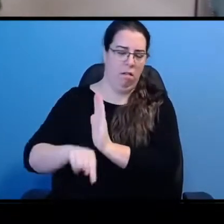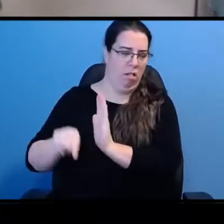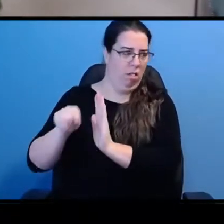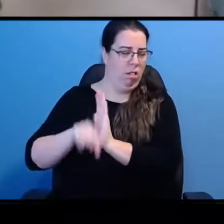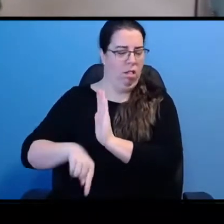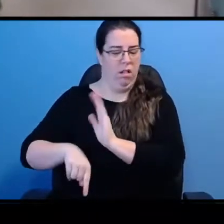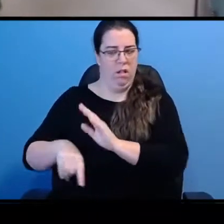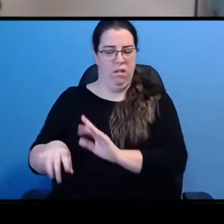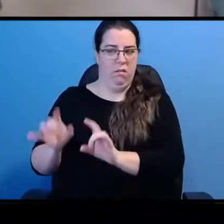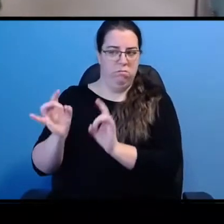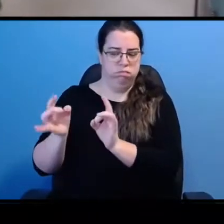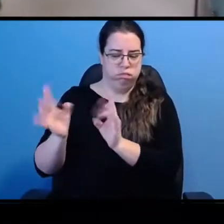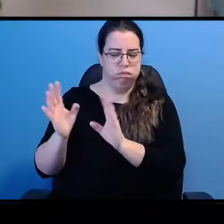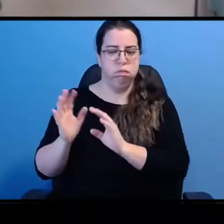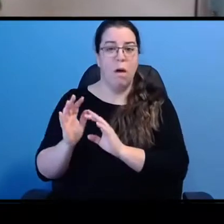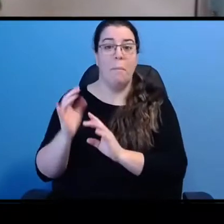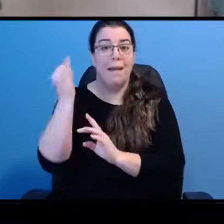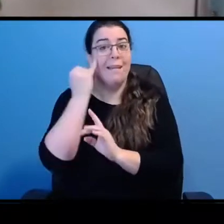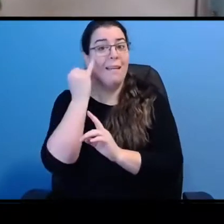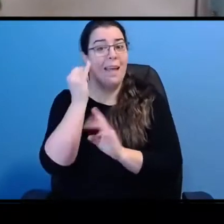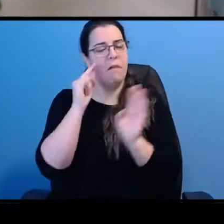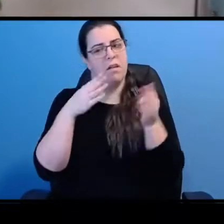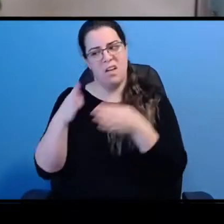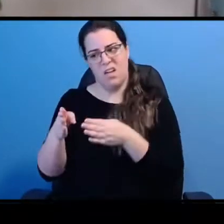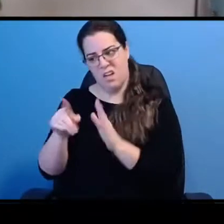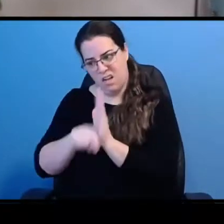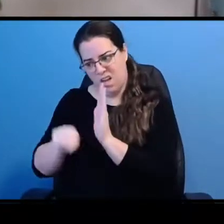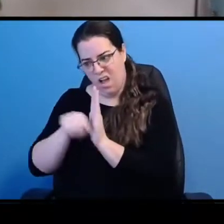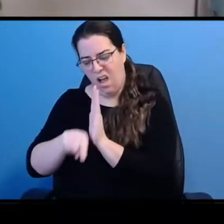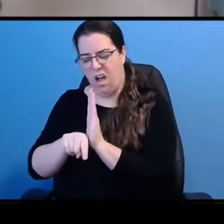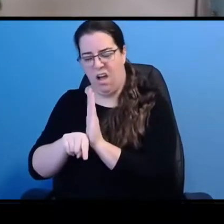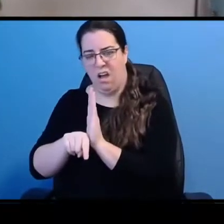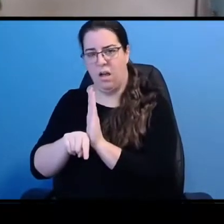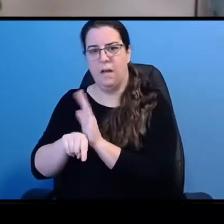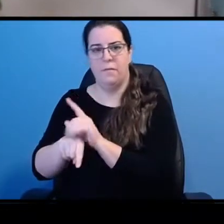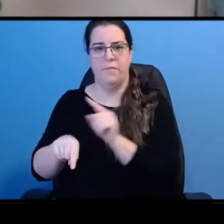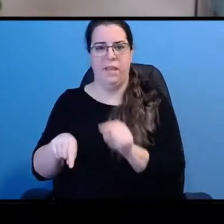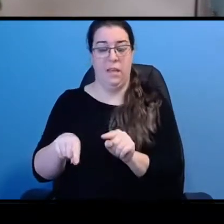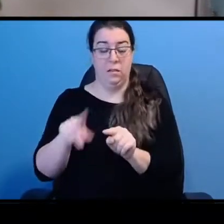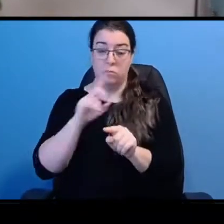that sort of mindset, then we're not going to look forward to writing our grants.